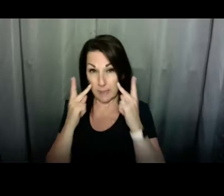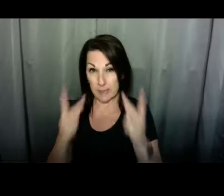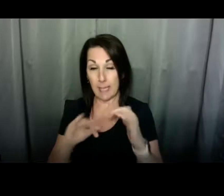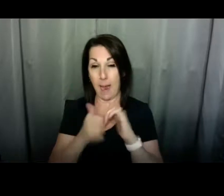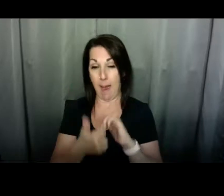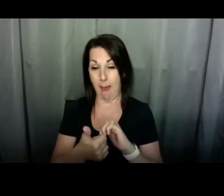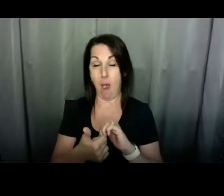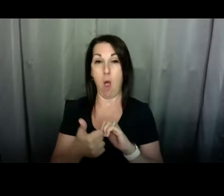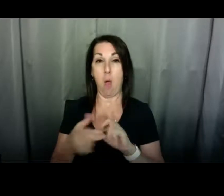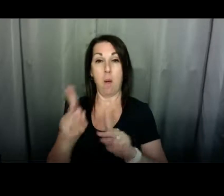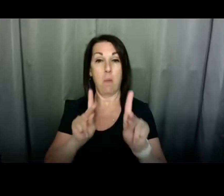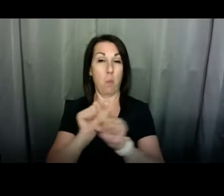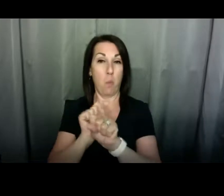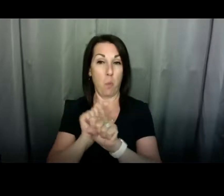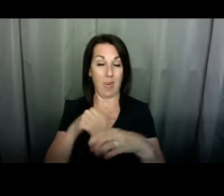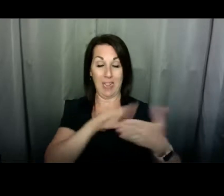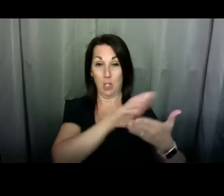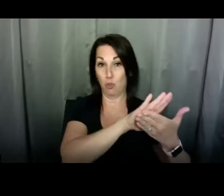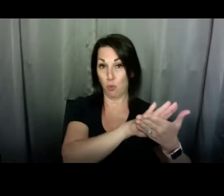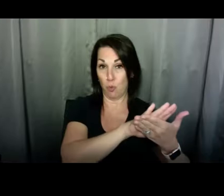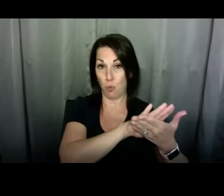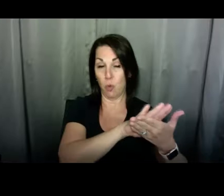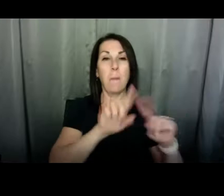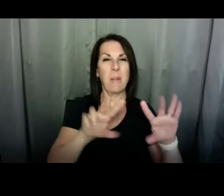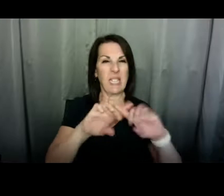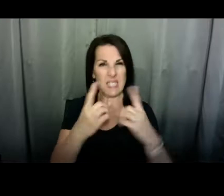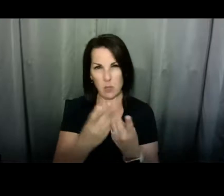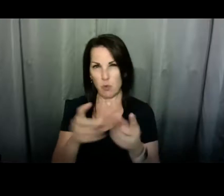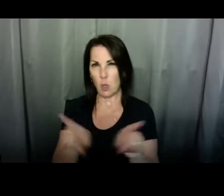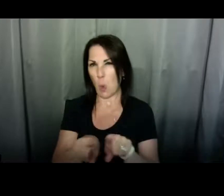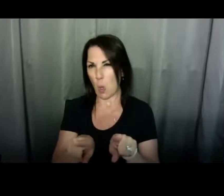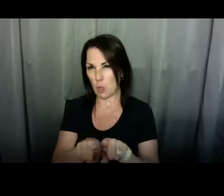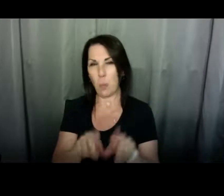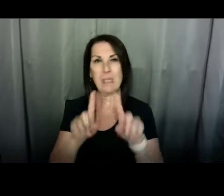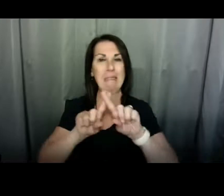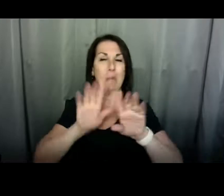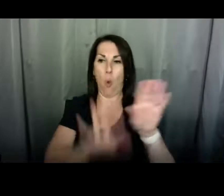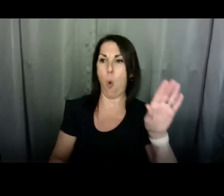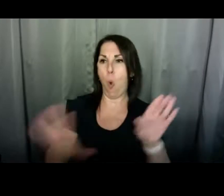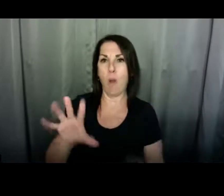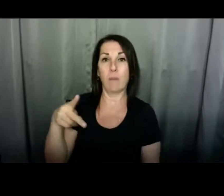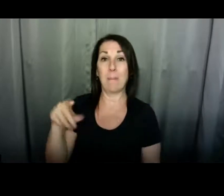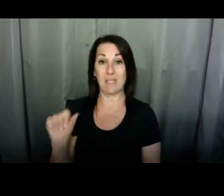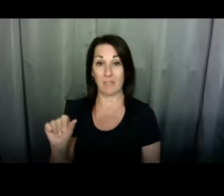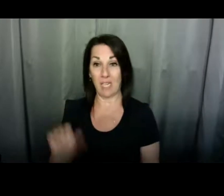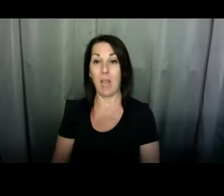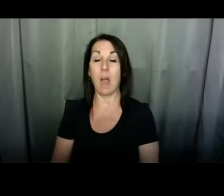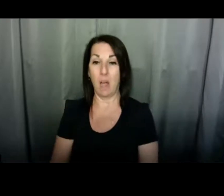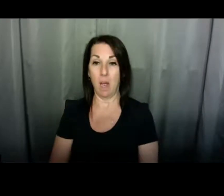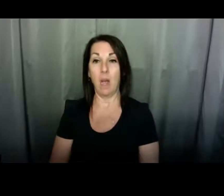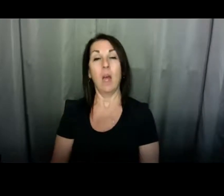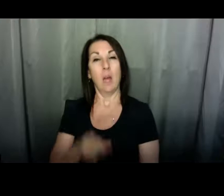policies work within the school, but also within the school district and within the whole of Pennsylvania, so, which will